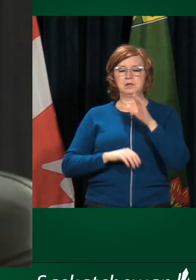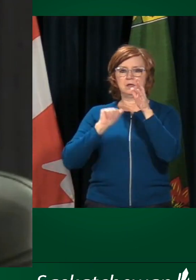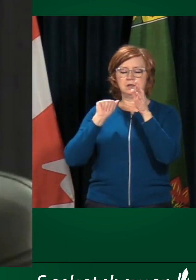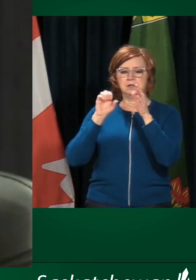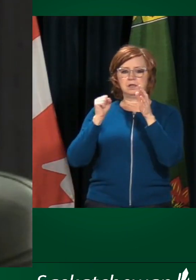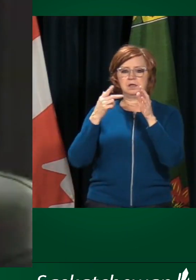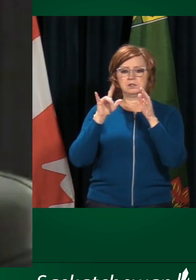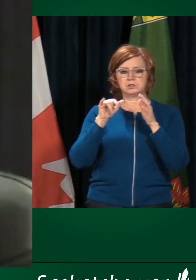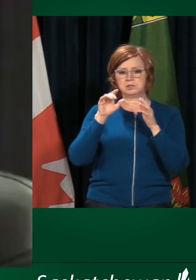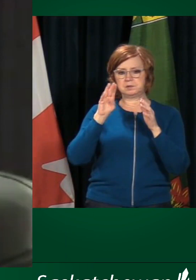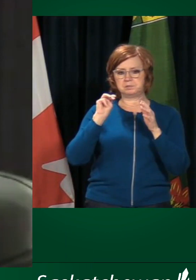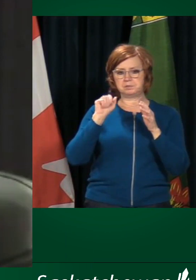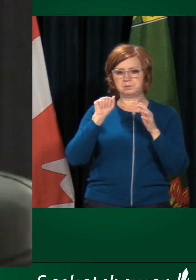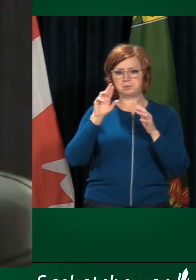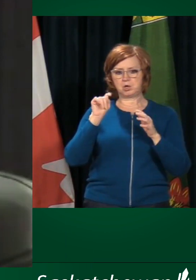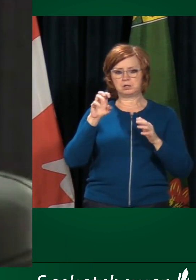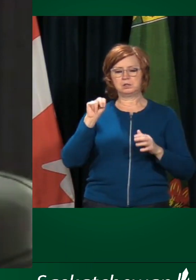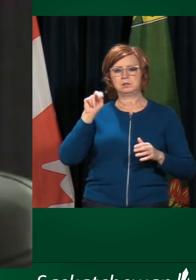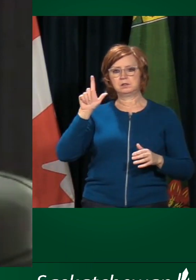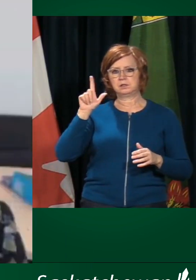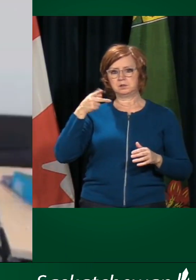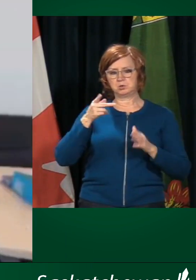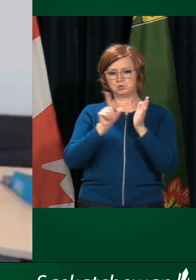Ashley Martin with the Leader Post.